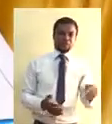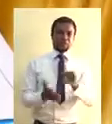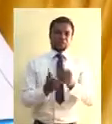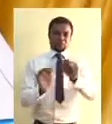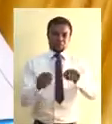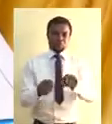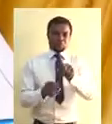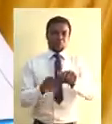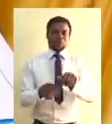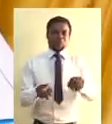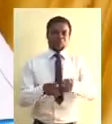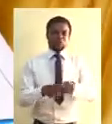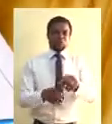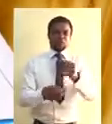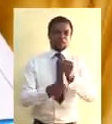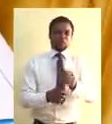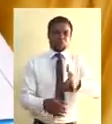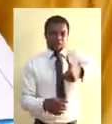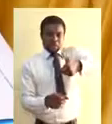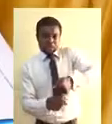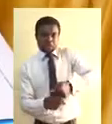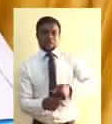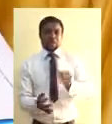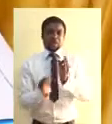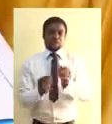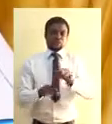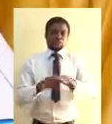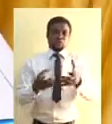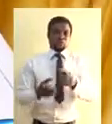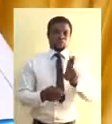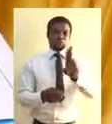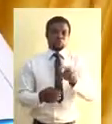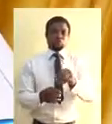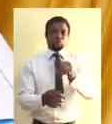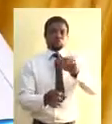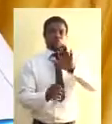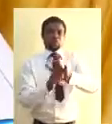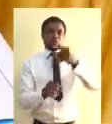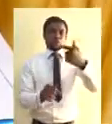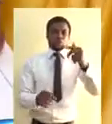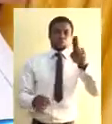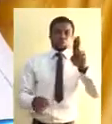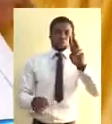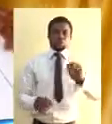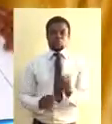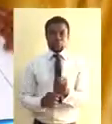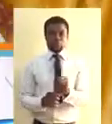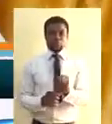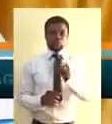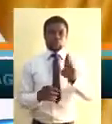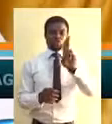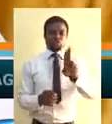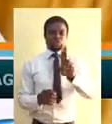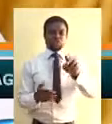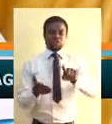you can also get your stapler in case you don't want to make use of gum. So stapler also is a very useful material